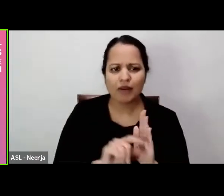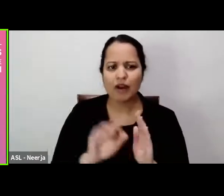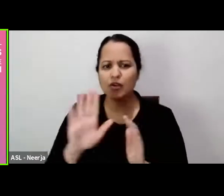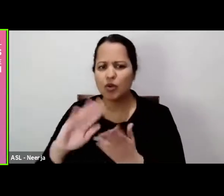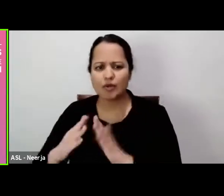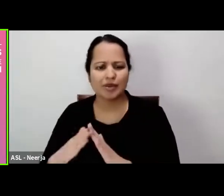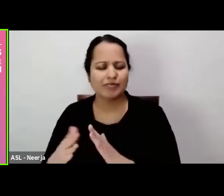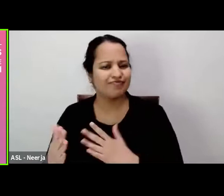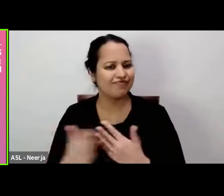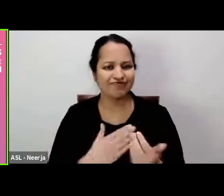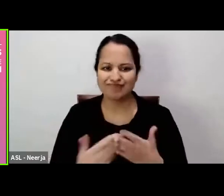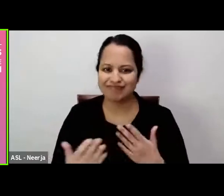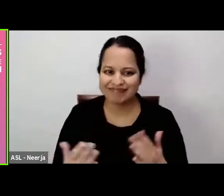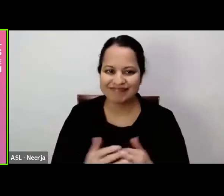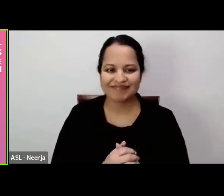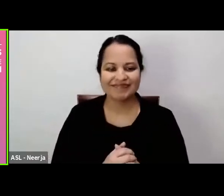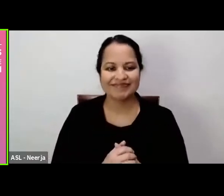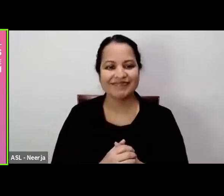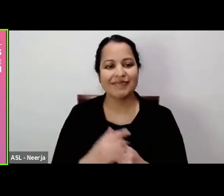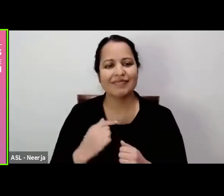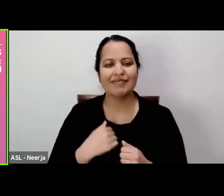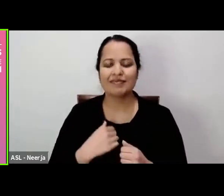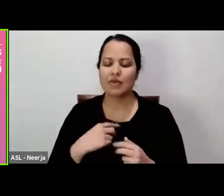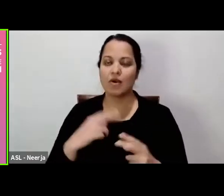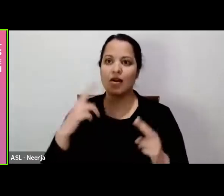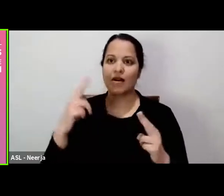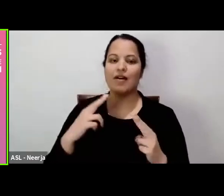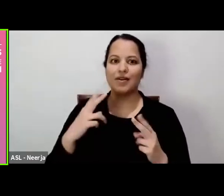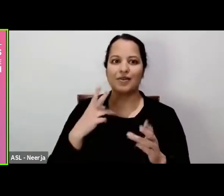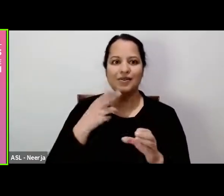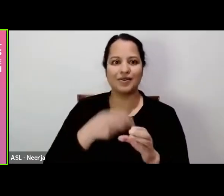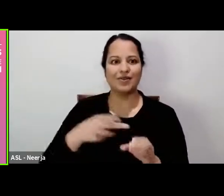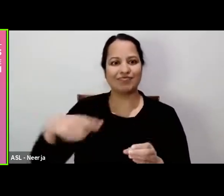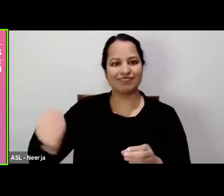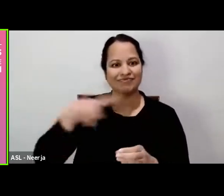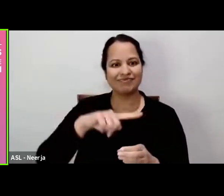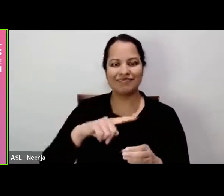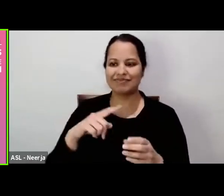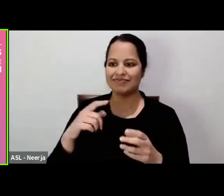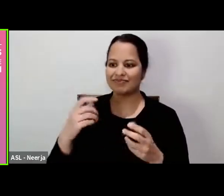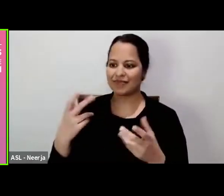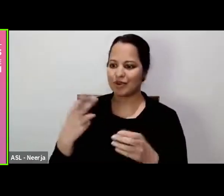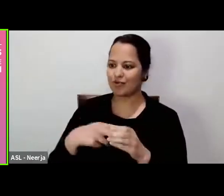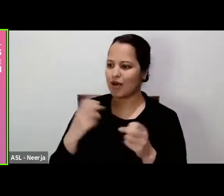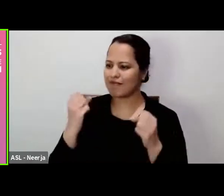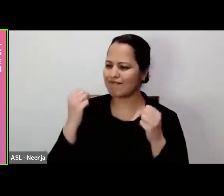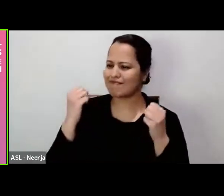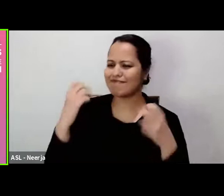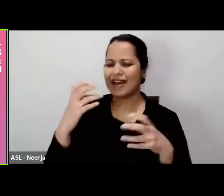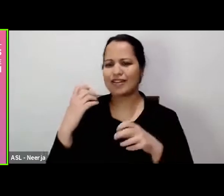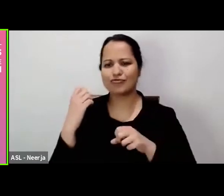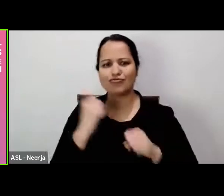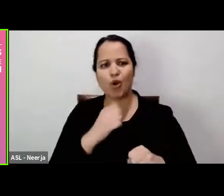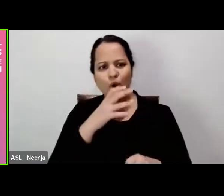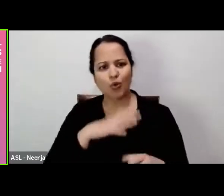am so honored to join you and be in the company of so many strong women